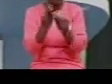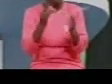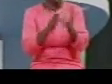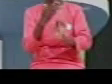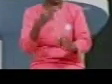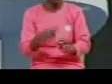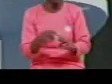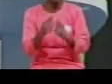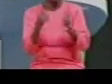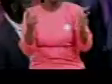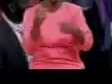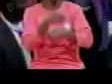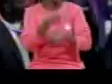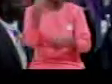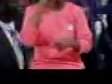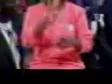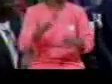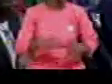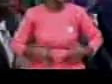day for your life.